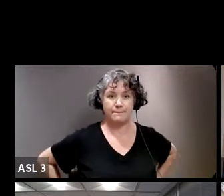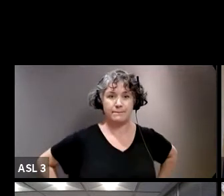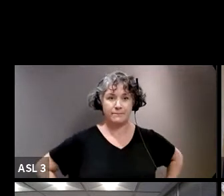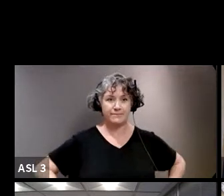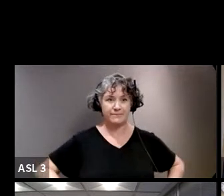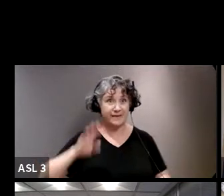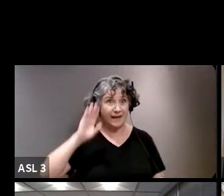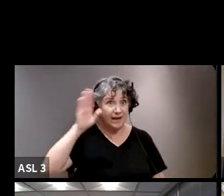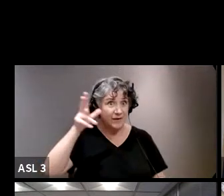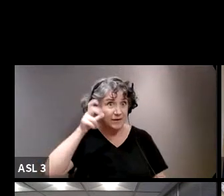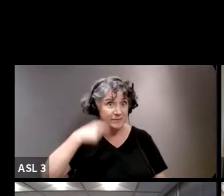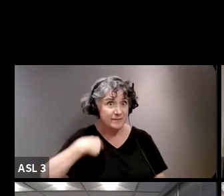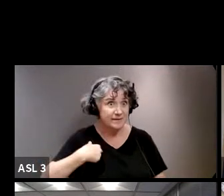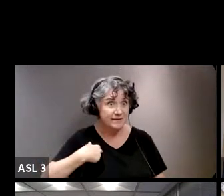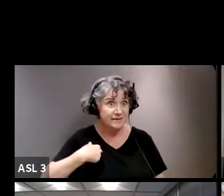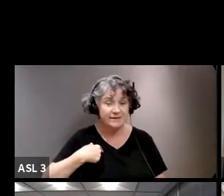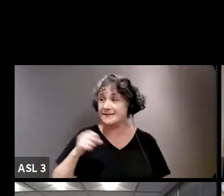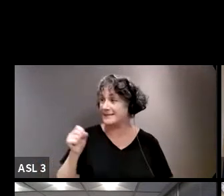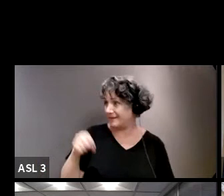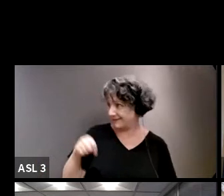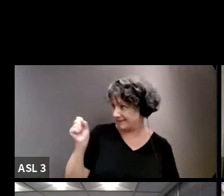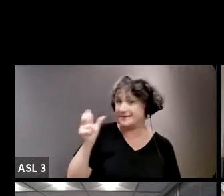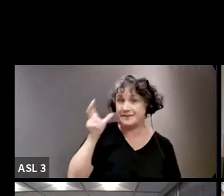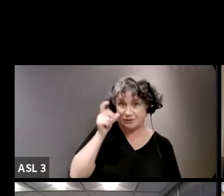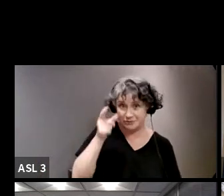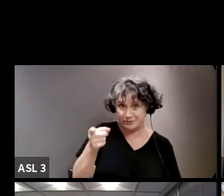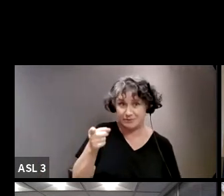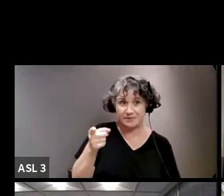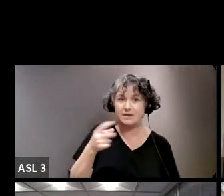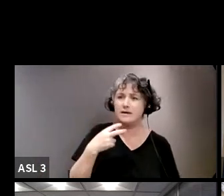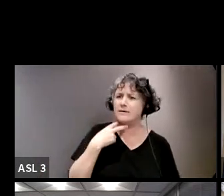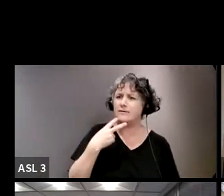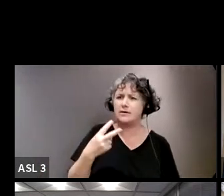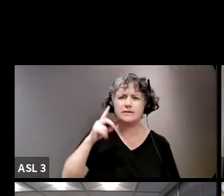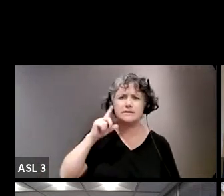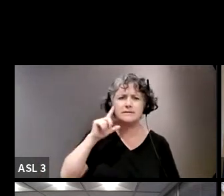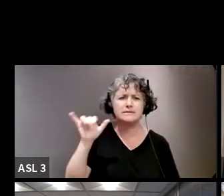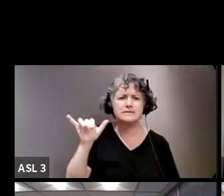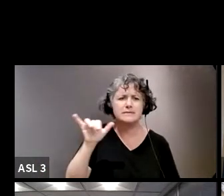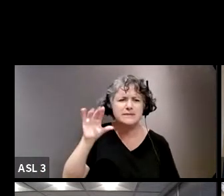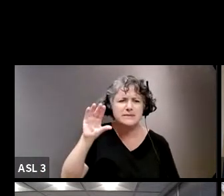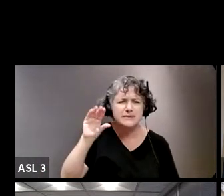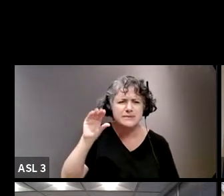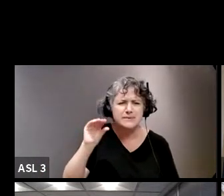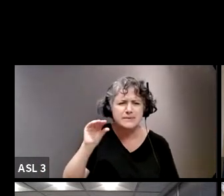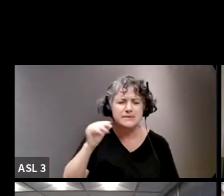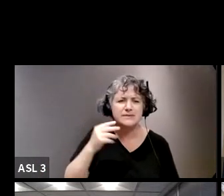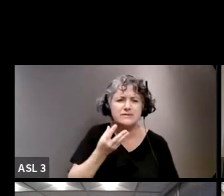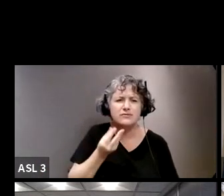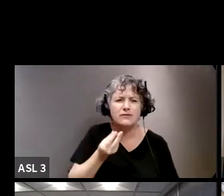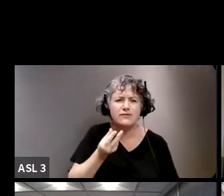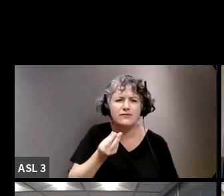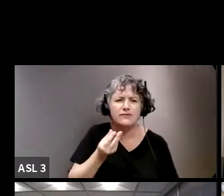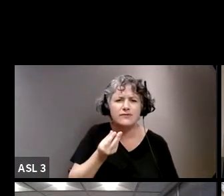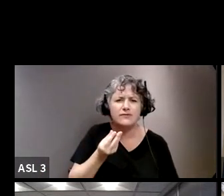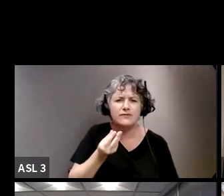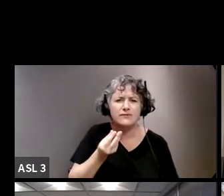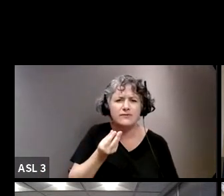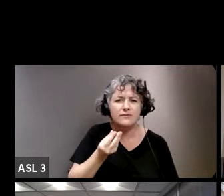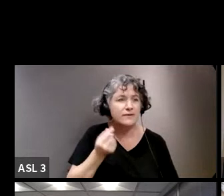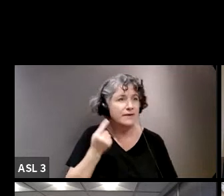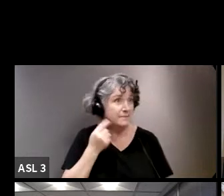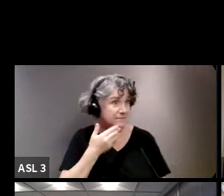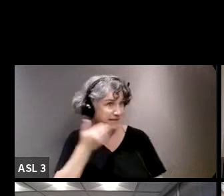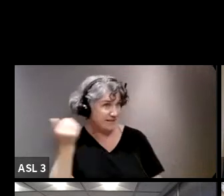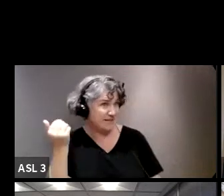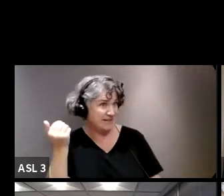hello can you hear me yes yes i can your voice sounds a little uh can you use this